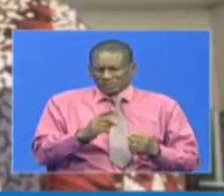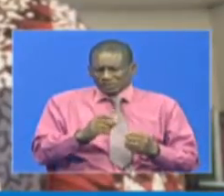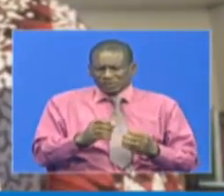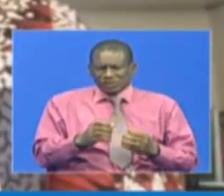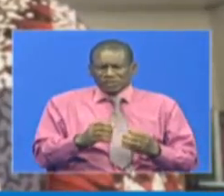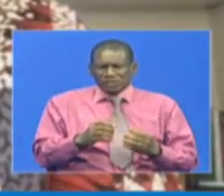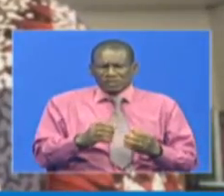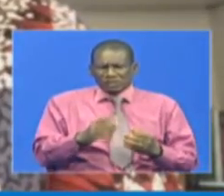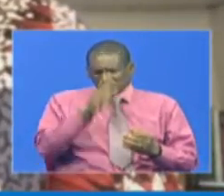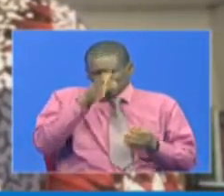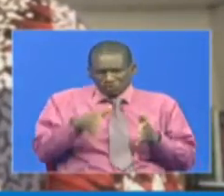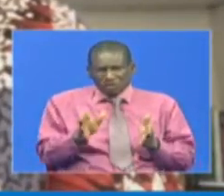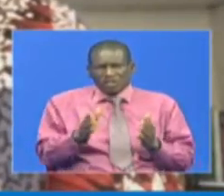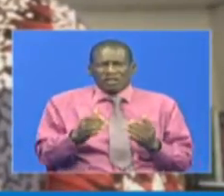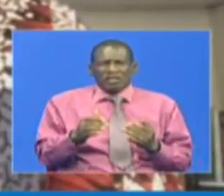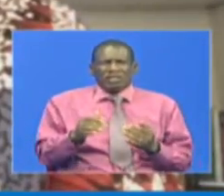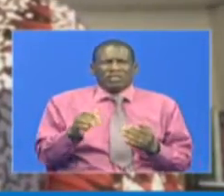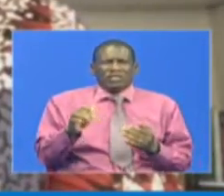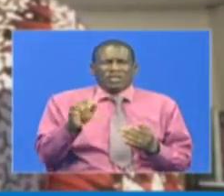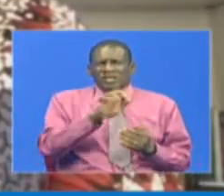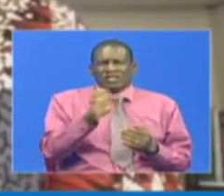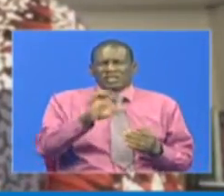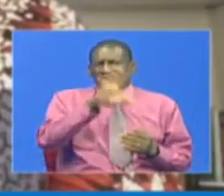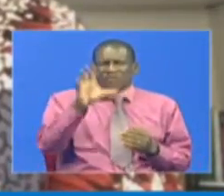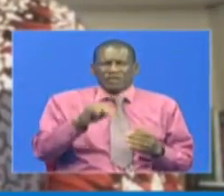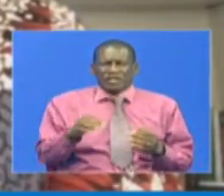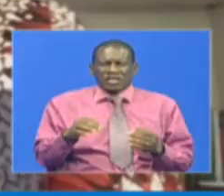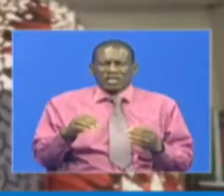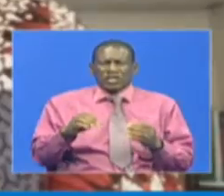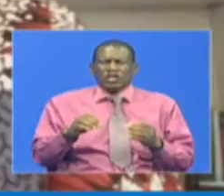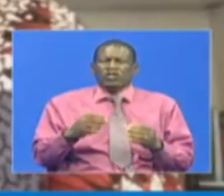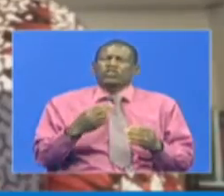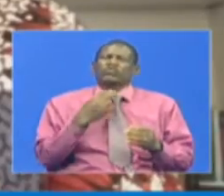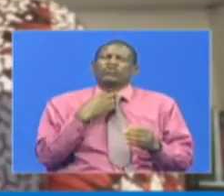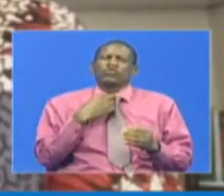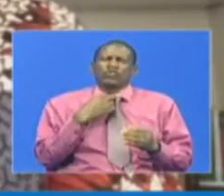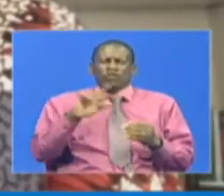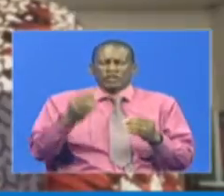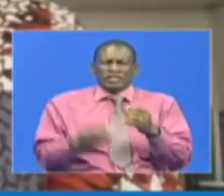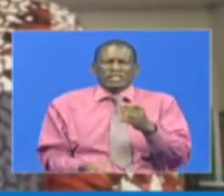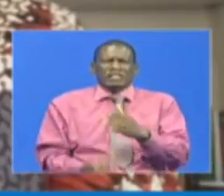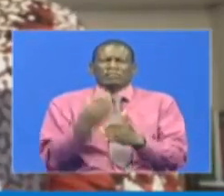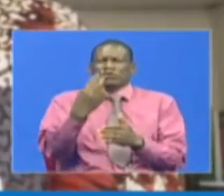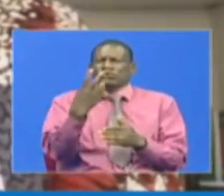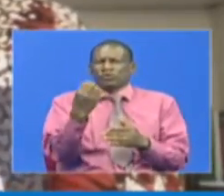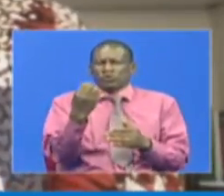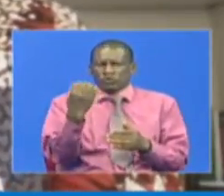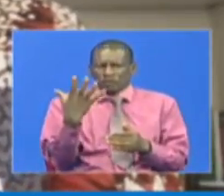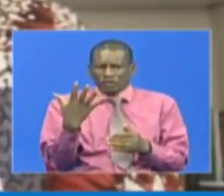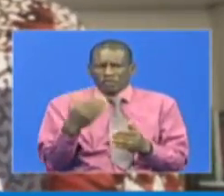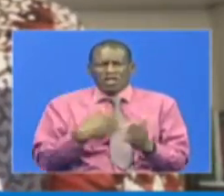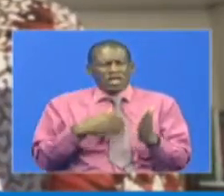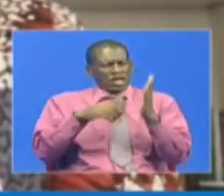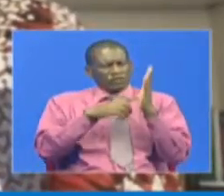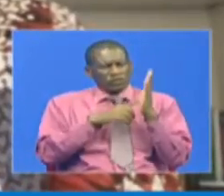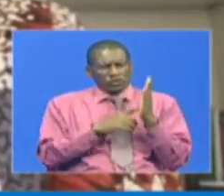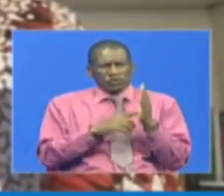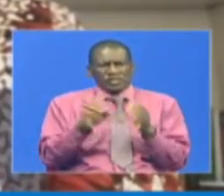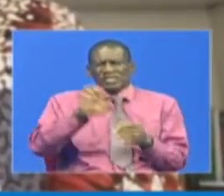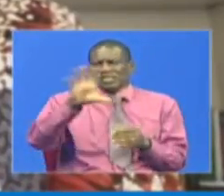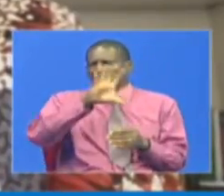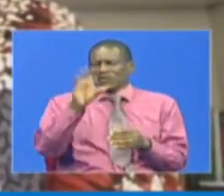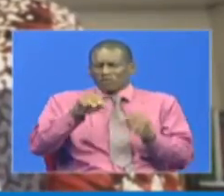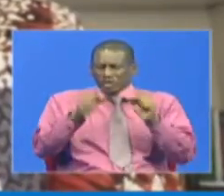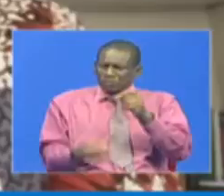They East African Customs Union, once it was first established in 2005, okay, has shown East Africans that you can produce